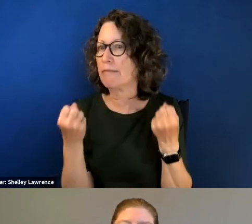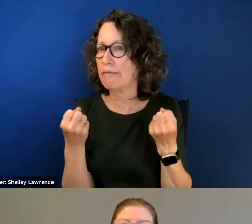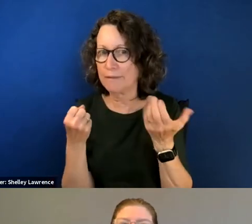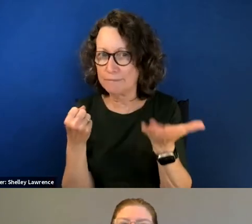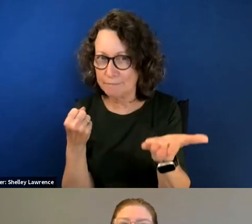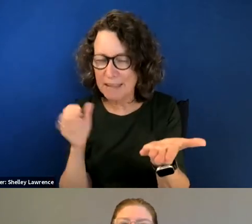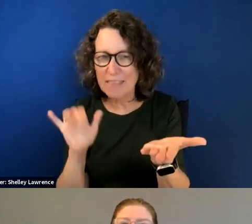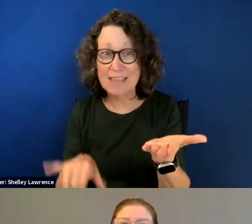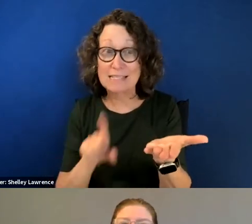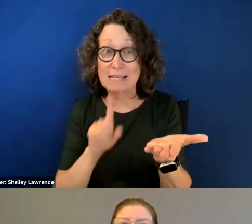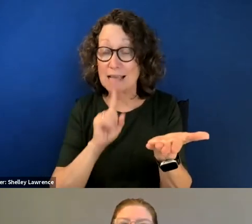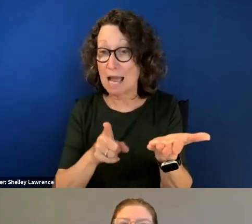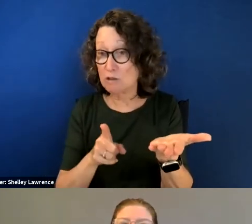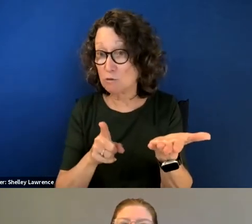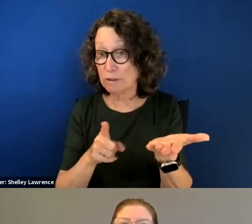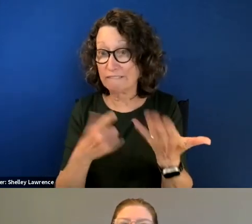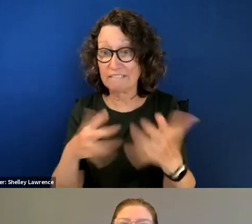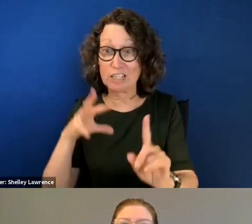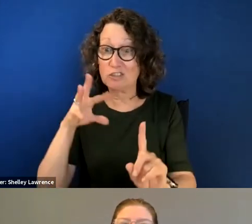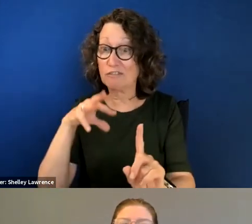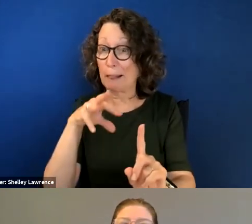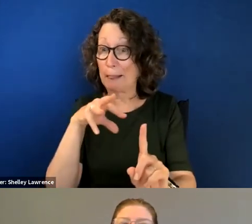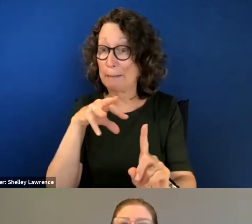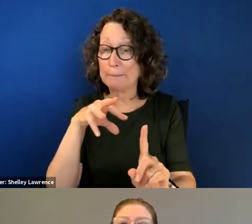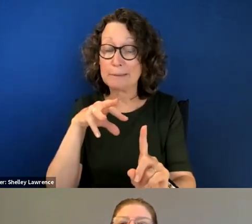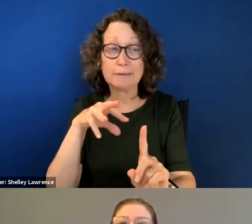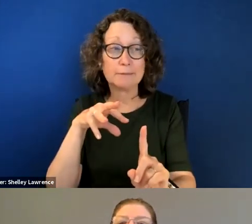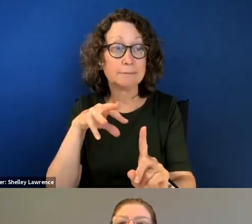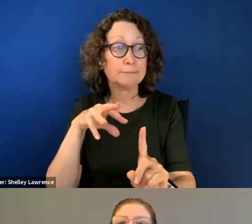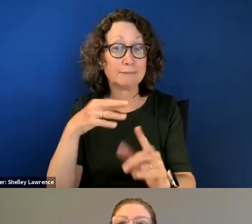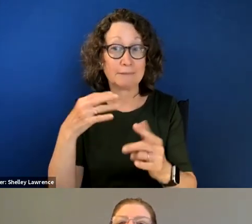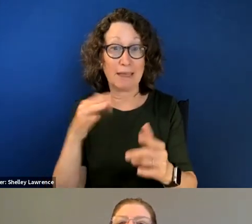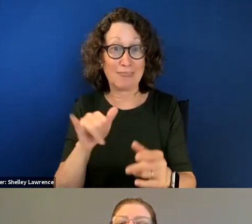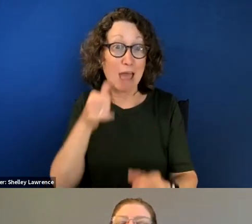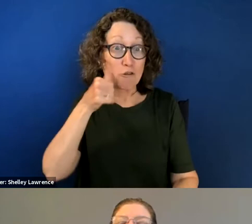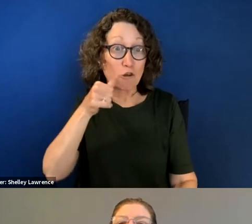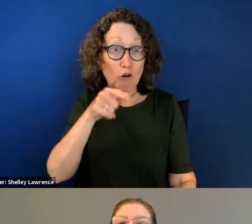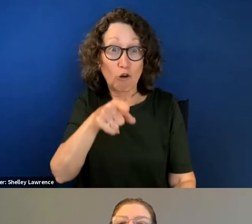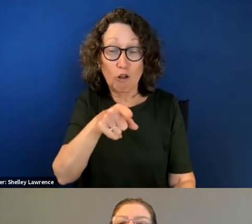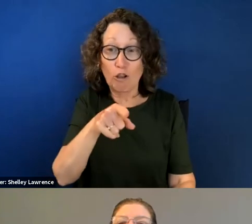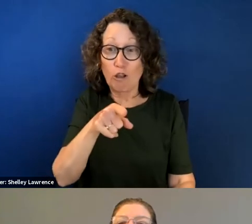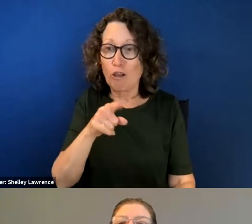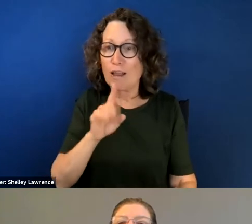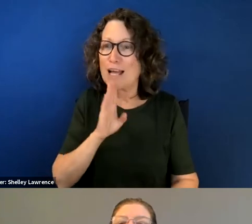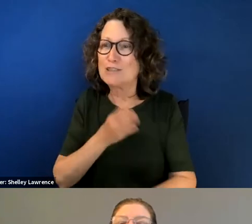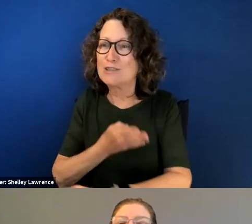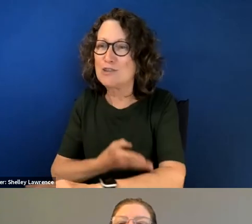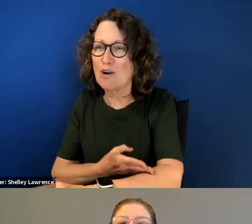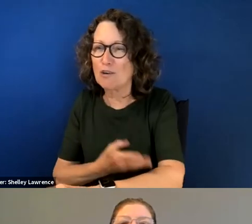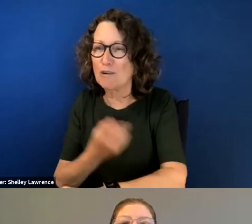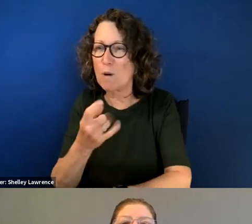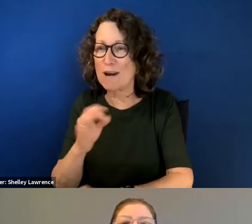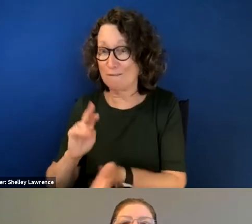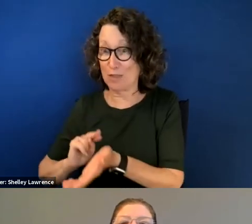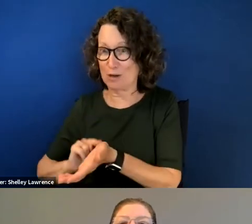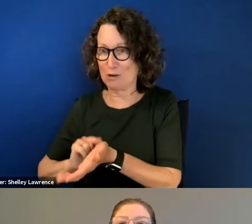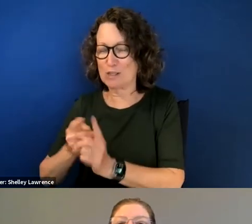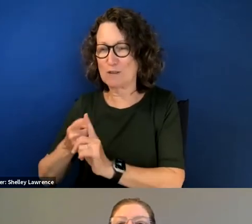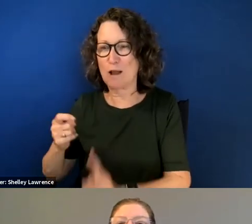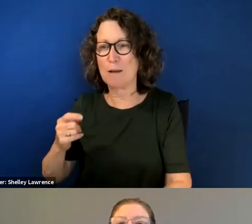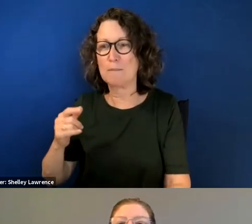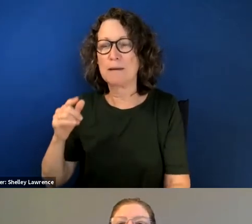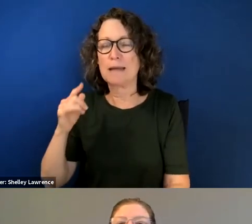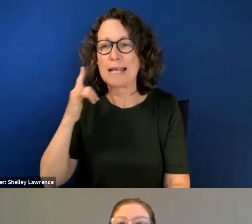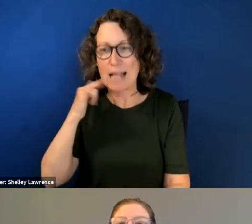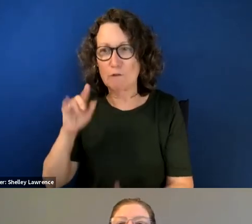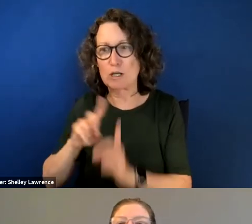This was filmed. This little girl is the daughter of one of the nurses from California